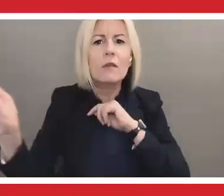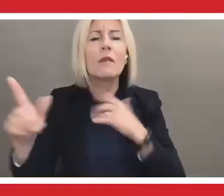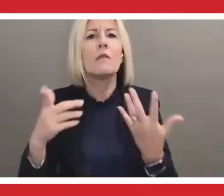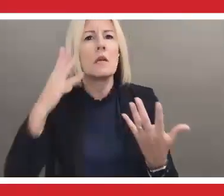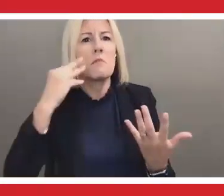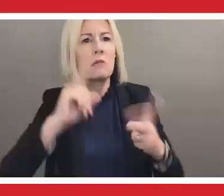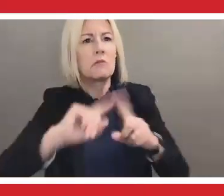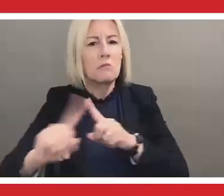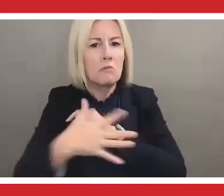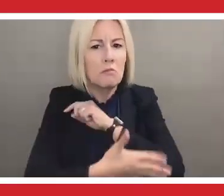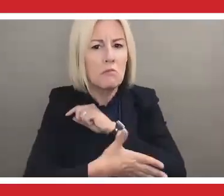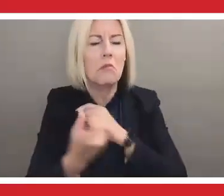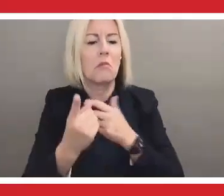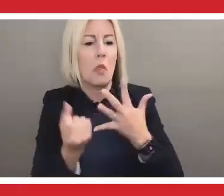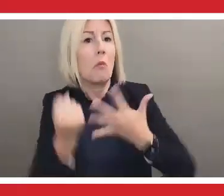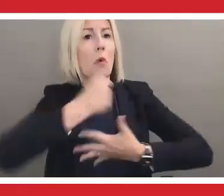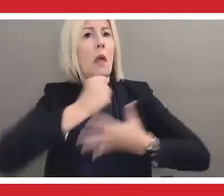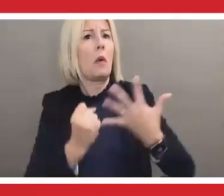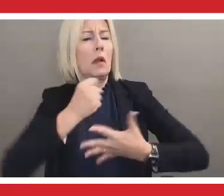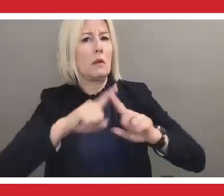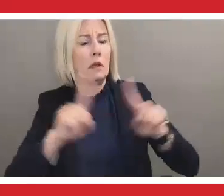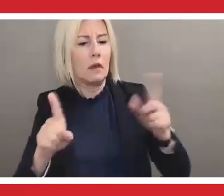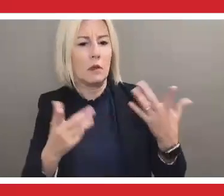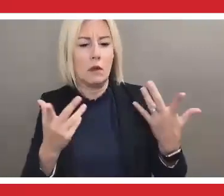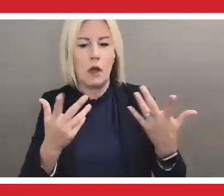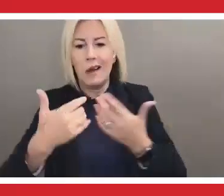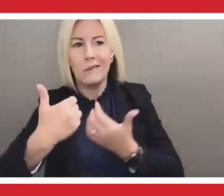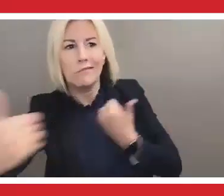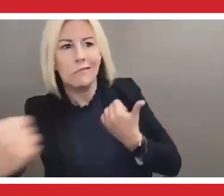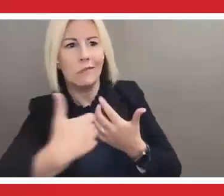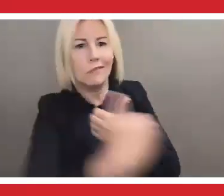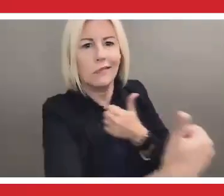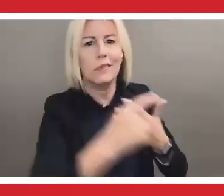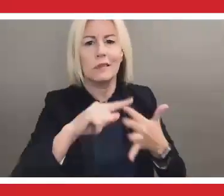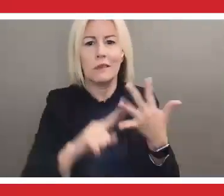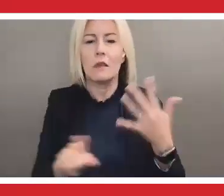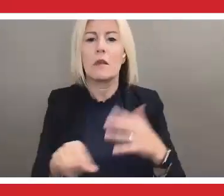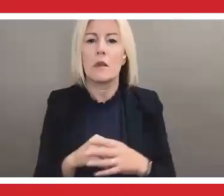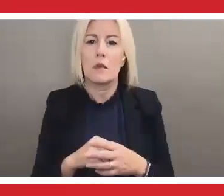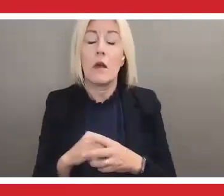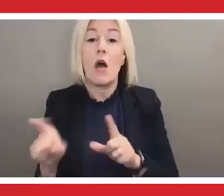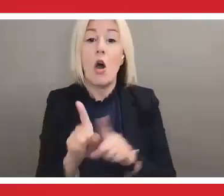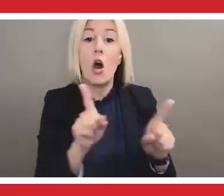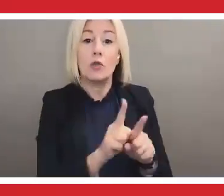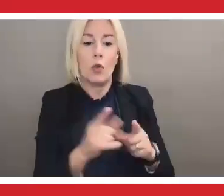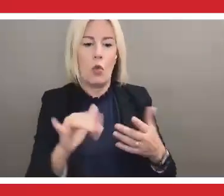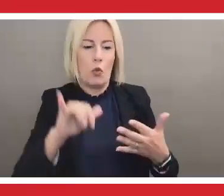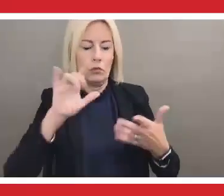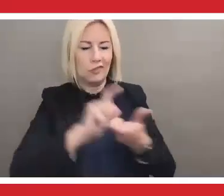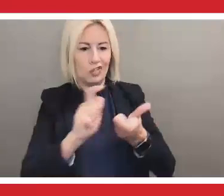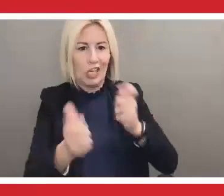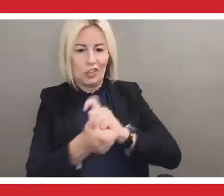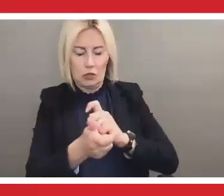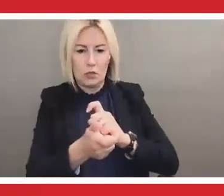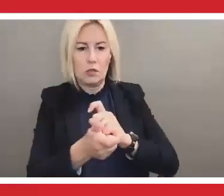the priorities of different countries, disaggregating that, but also at the consequential changes that result from